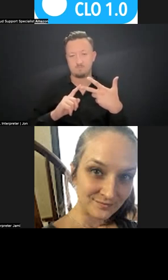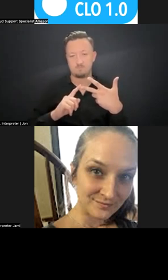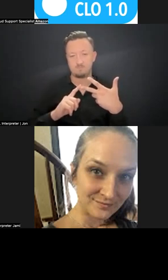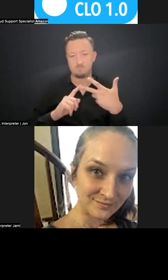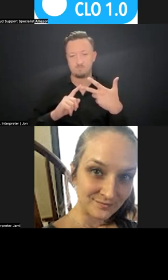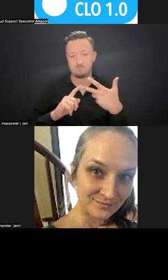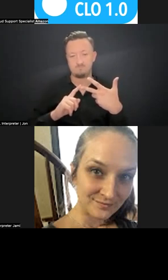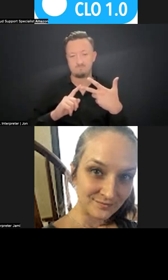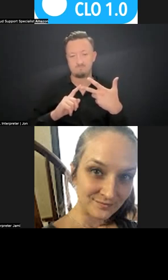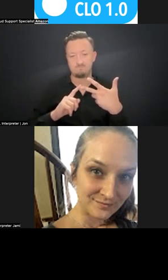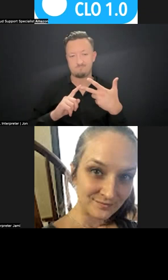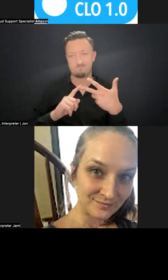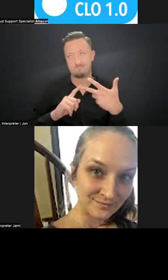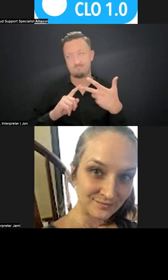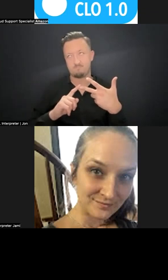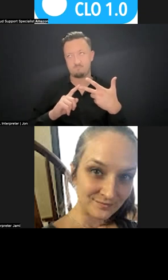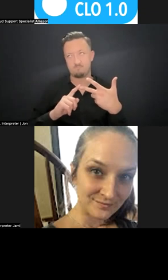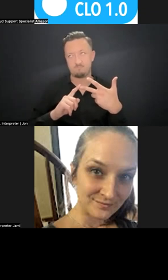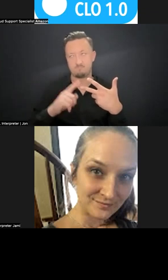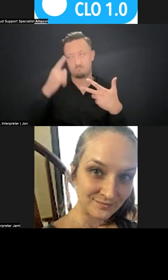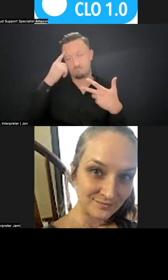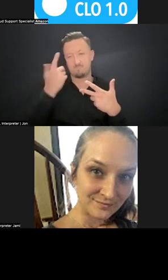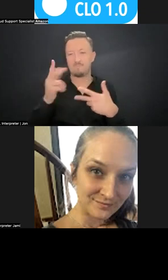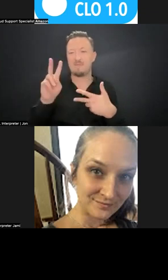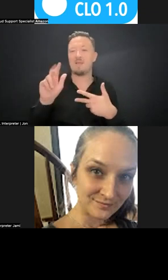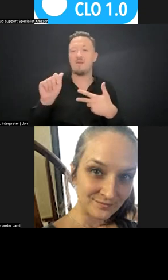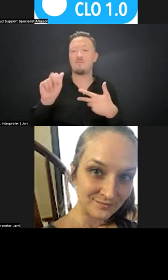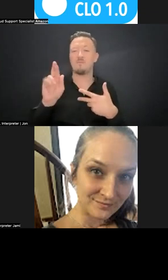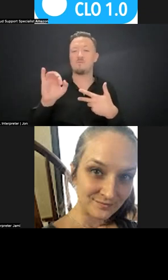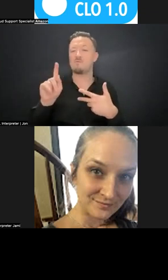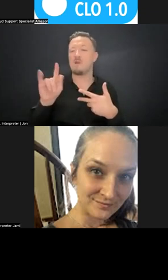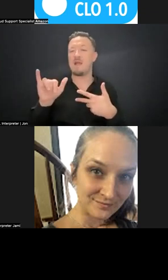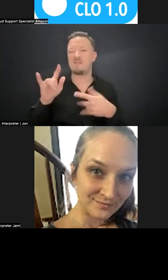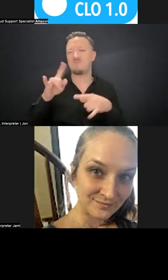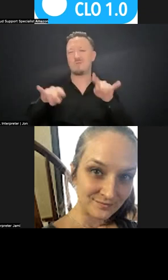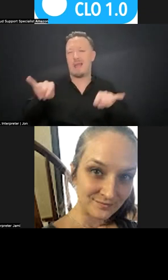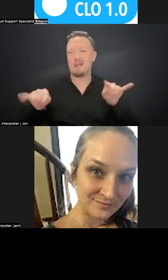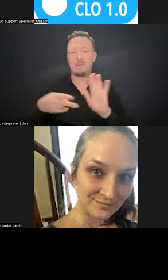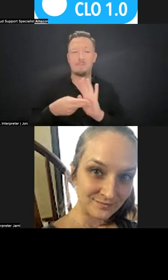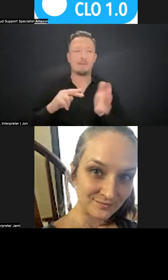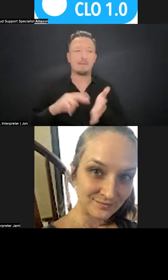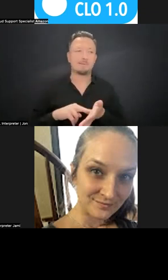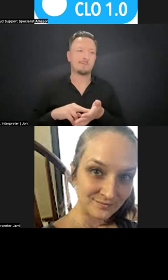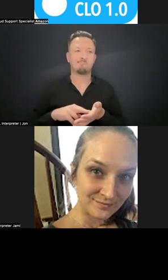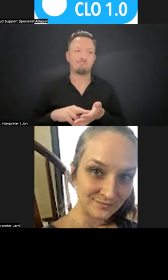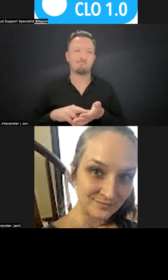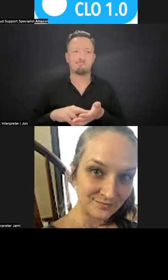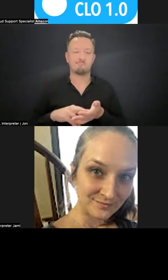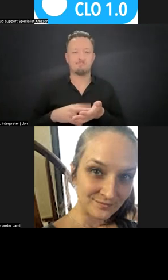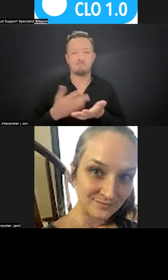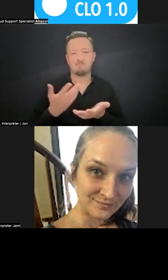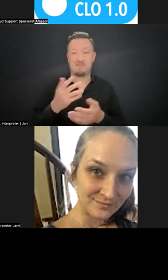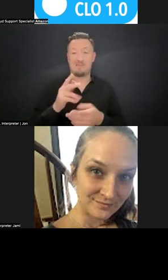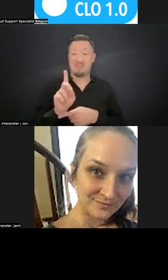We got good examples going on. Okay, great. So variety meaning data can